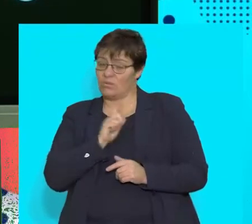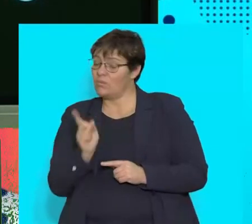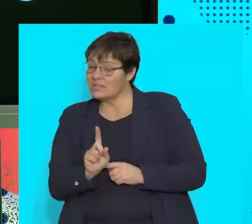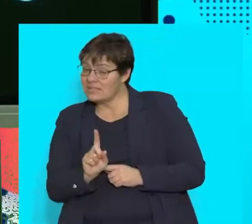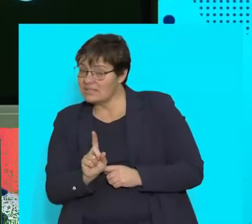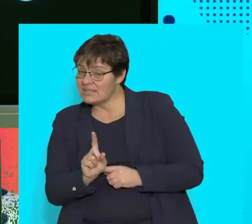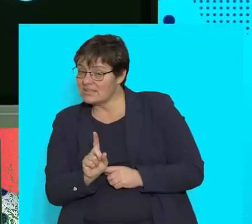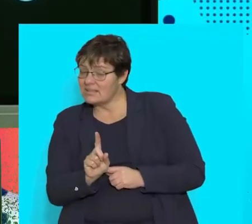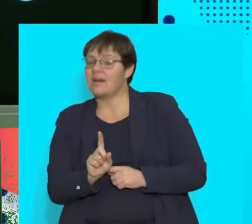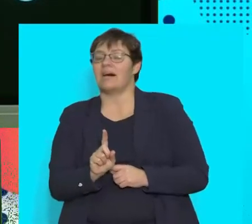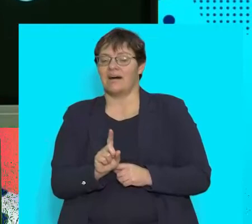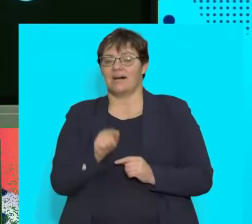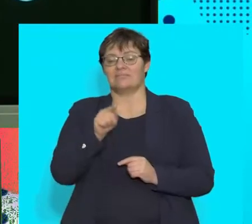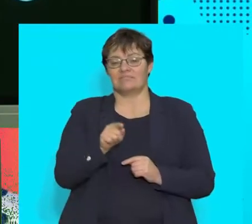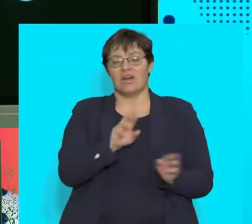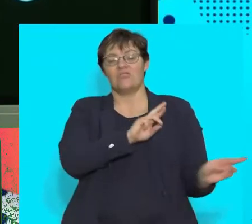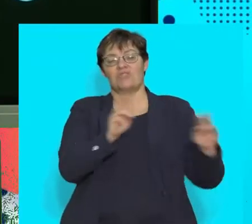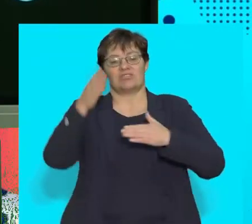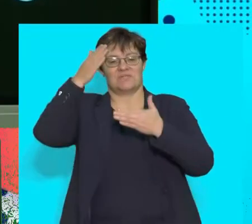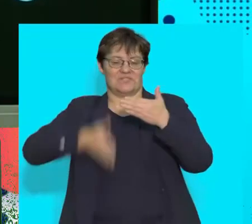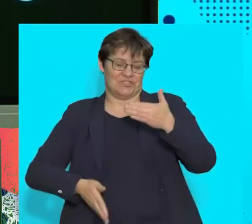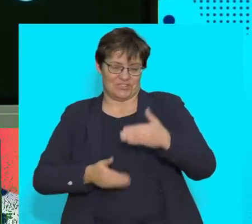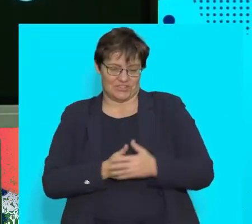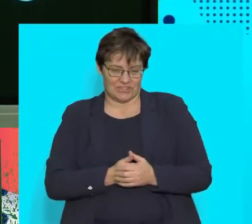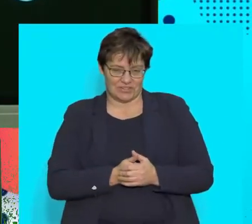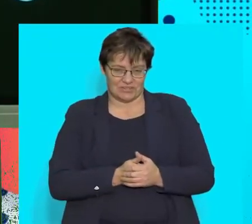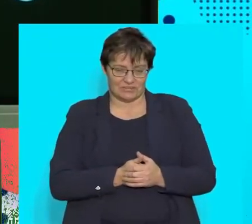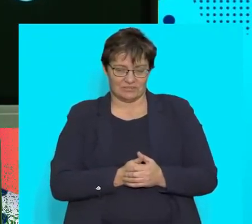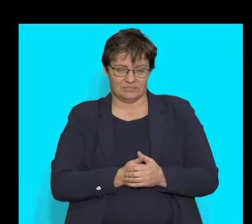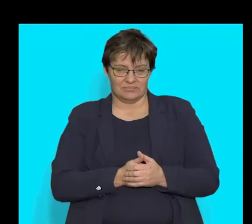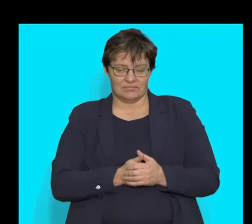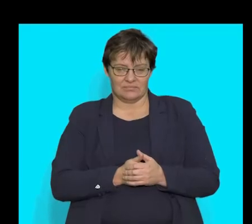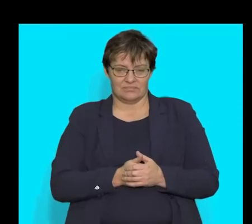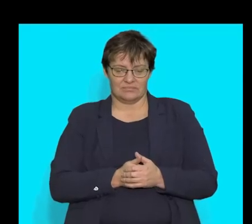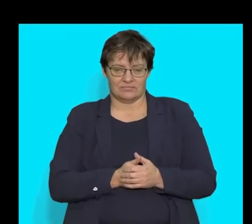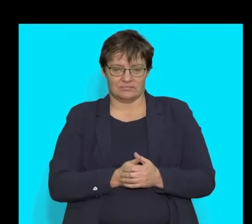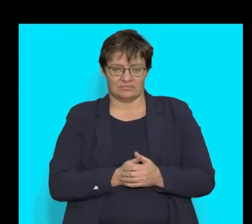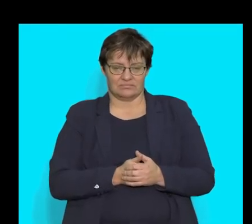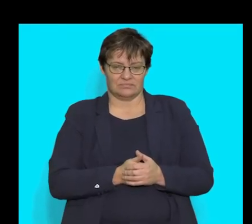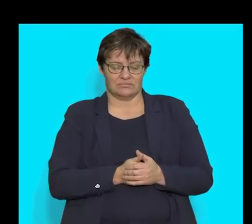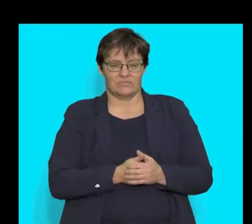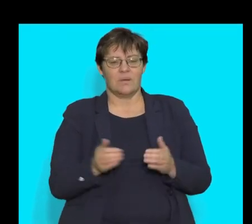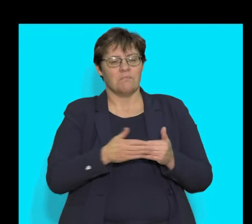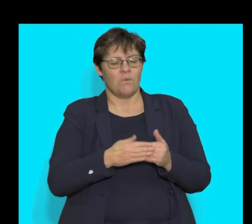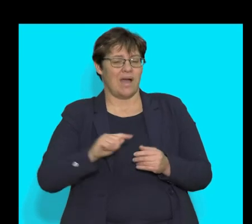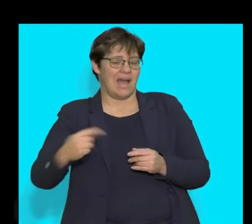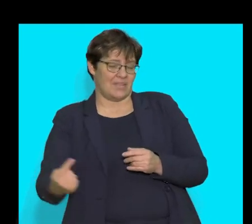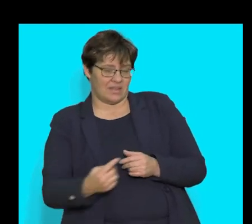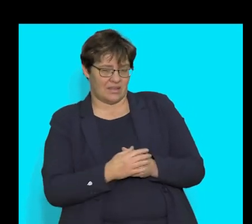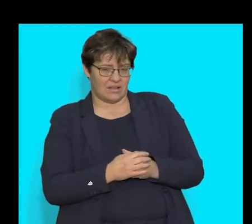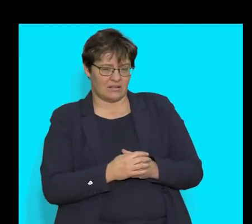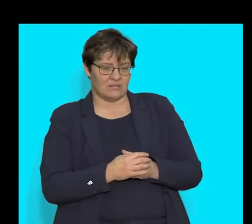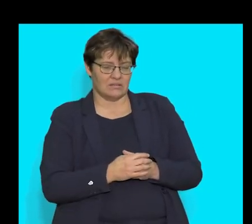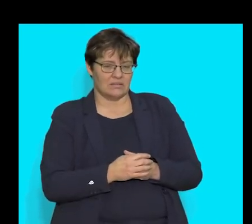tells you that the reaction is over. Now, let's look at another feature that we might need